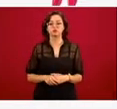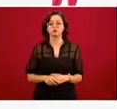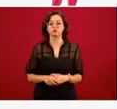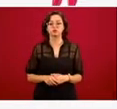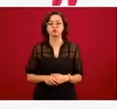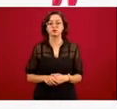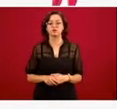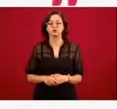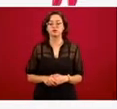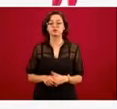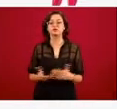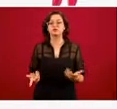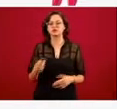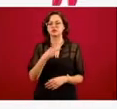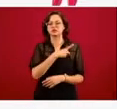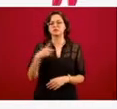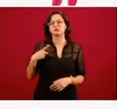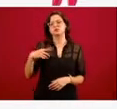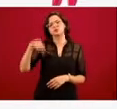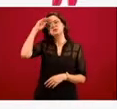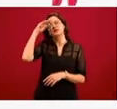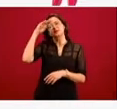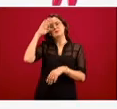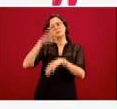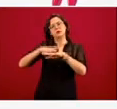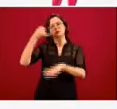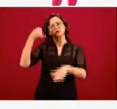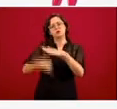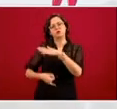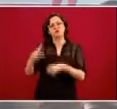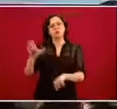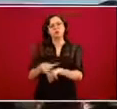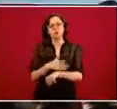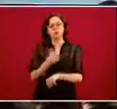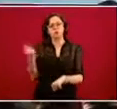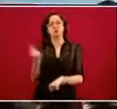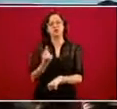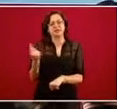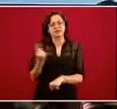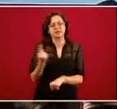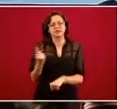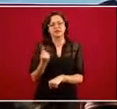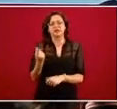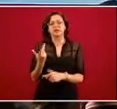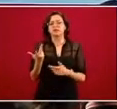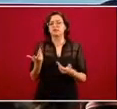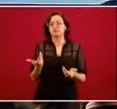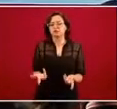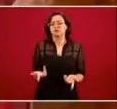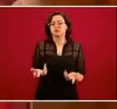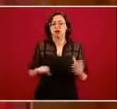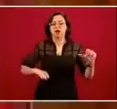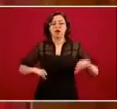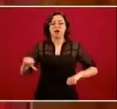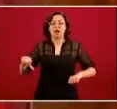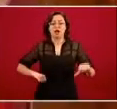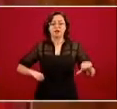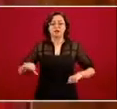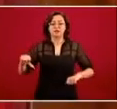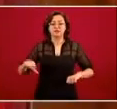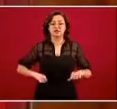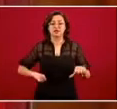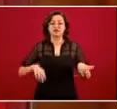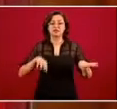state of Veracruz has almost 40%. We have to go into deeper analysis on this set of data